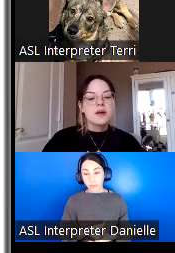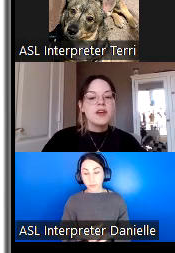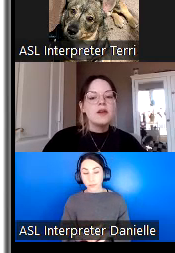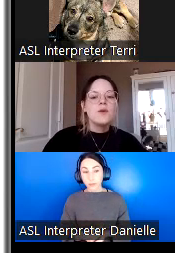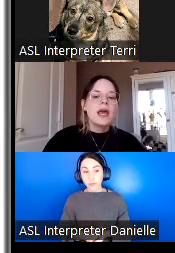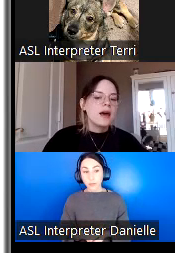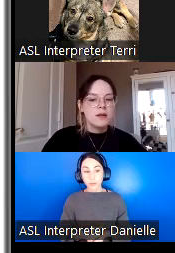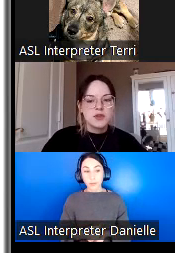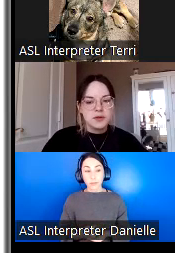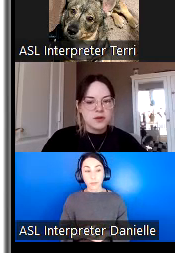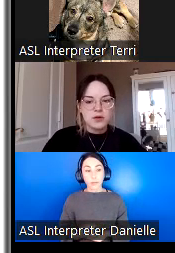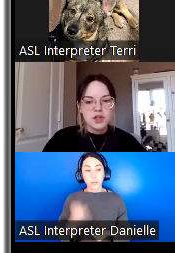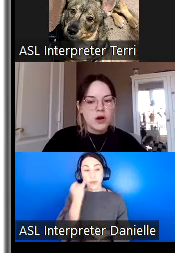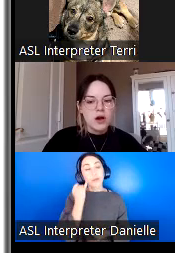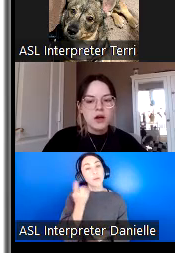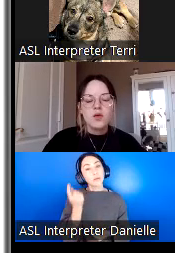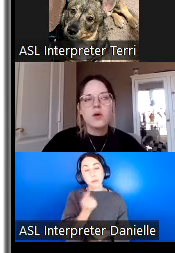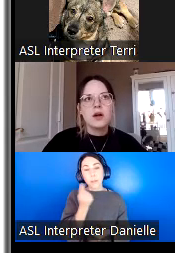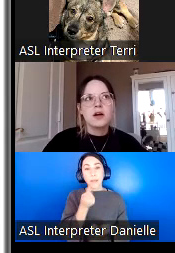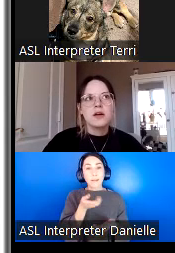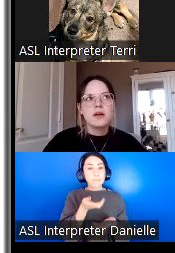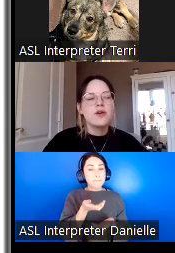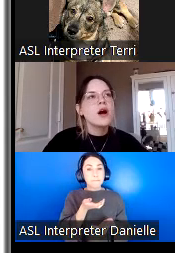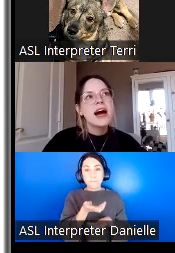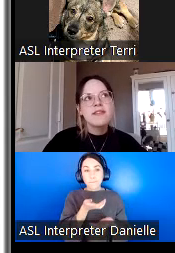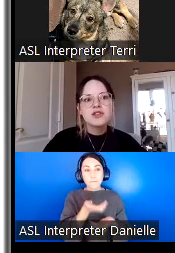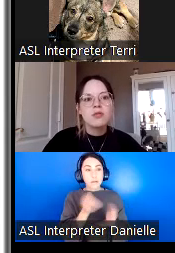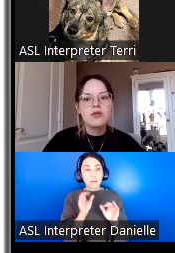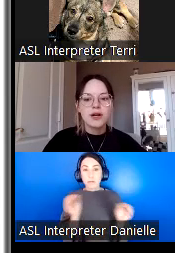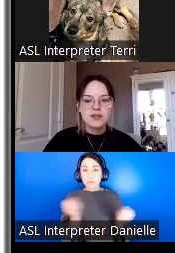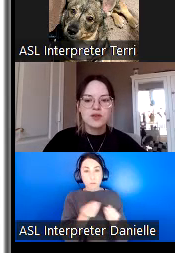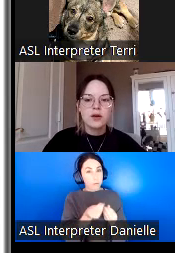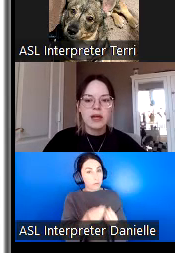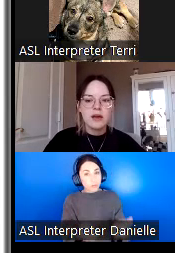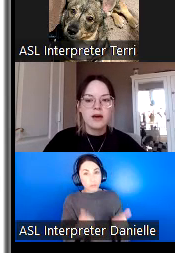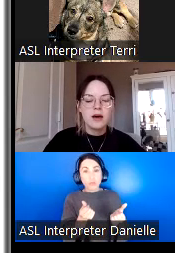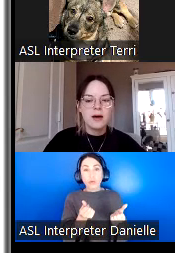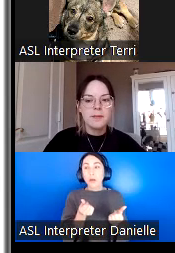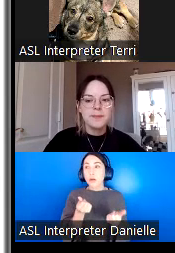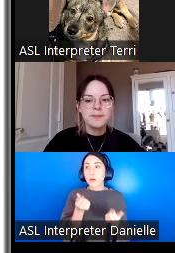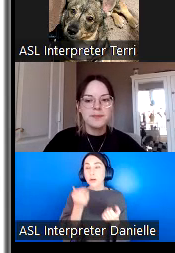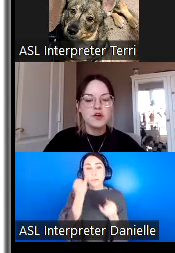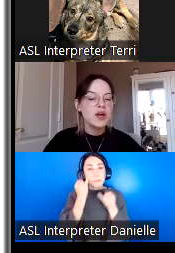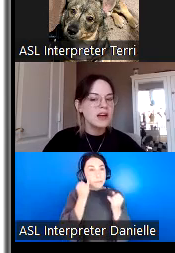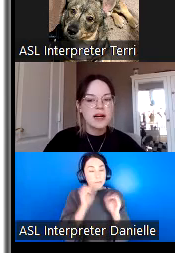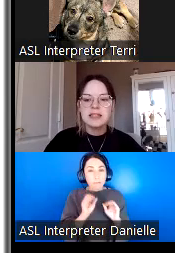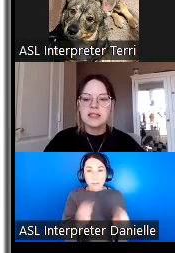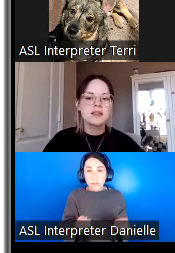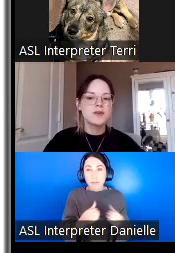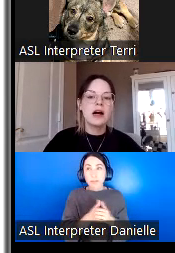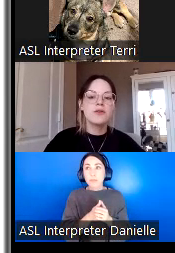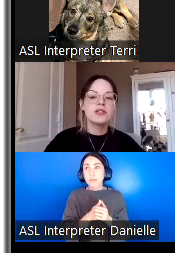And if there's something that you can't come to a solution on, or, are having trouble brainstorming,